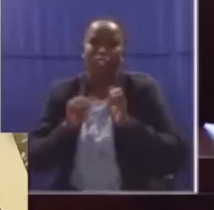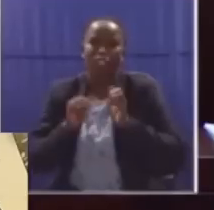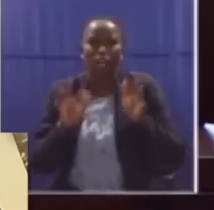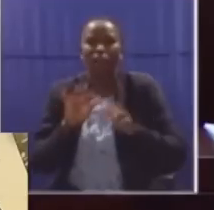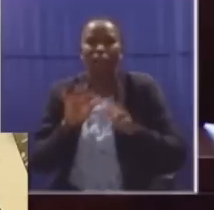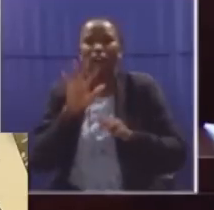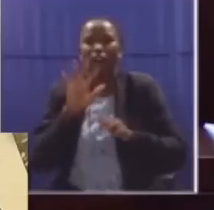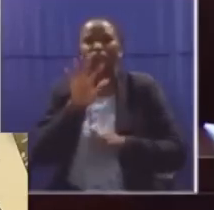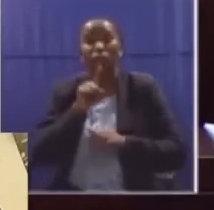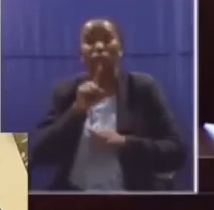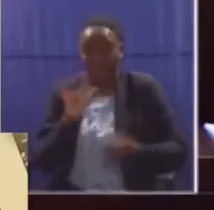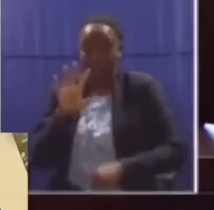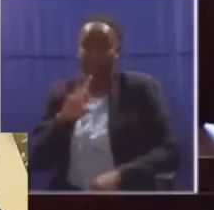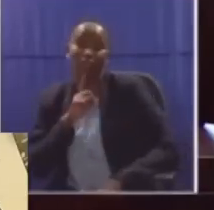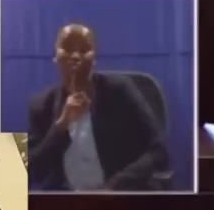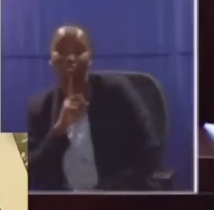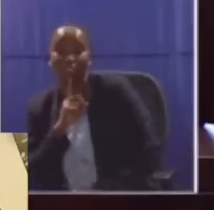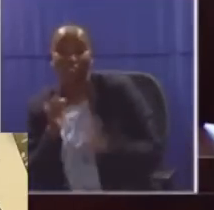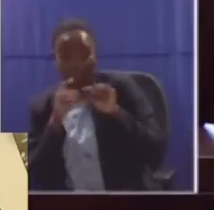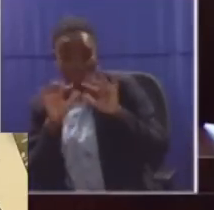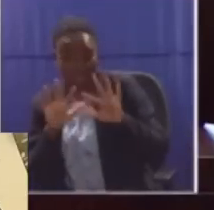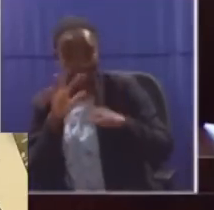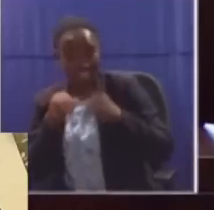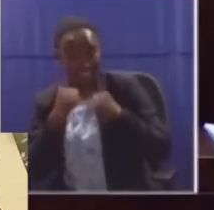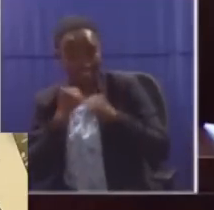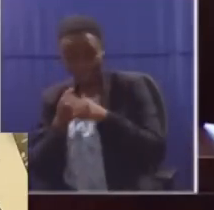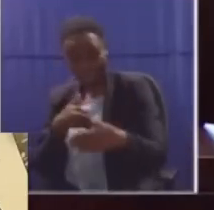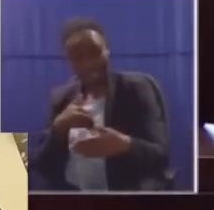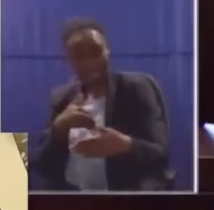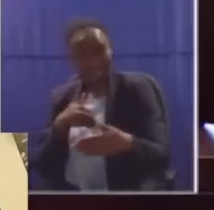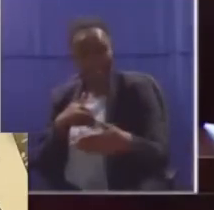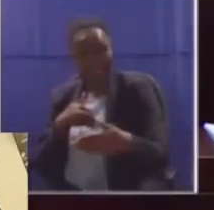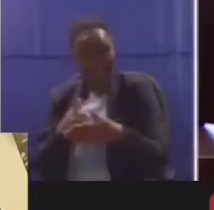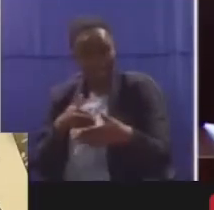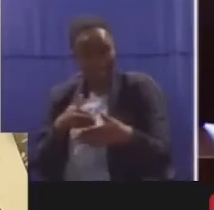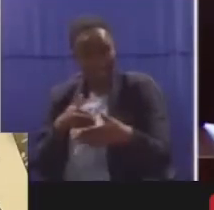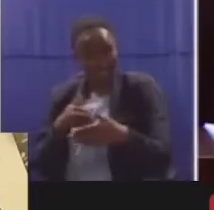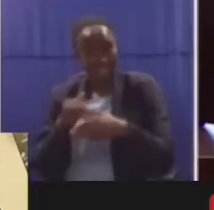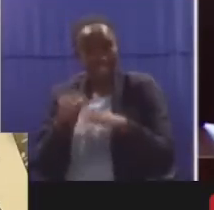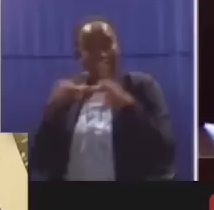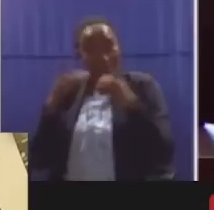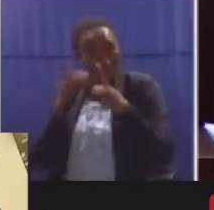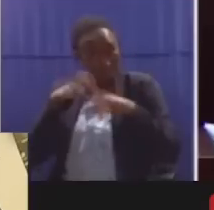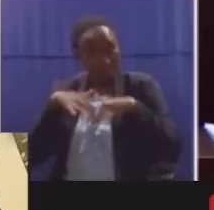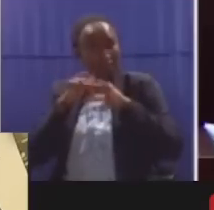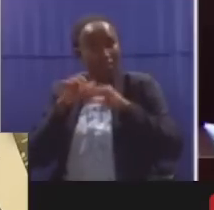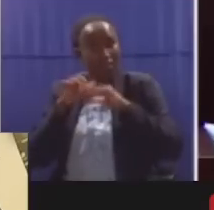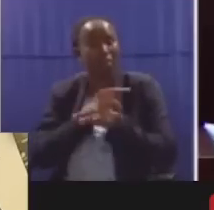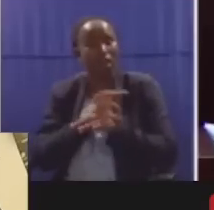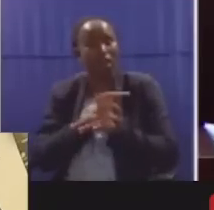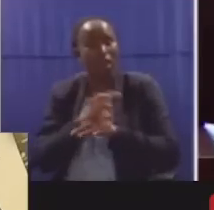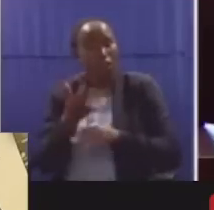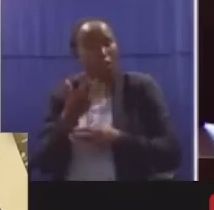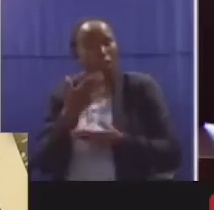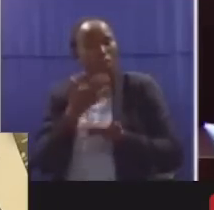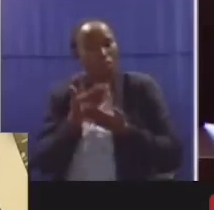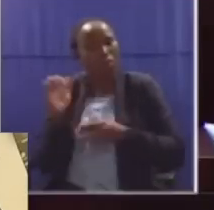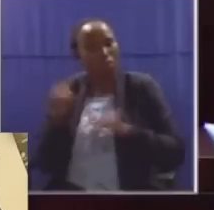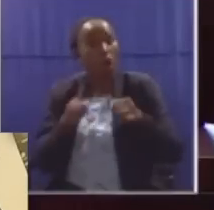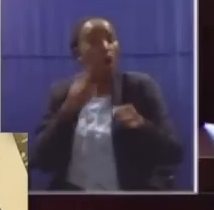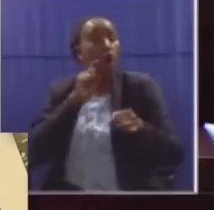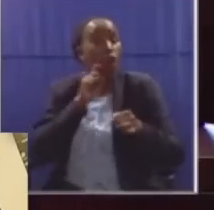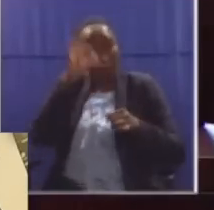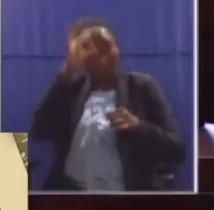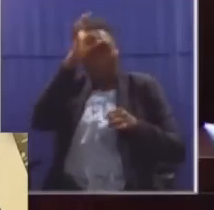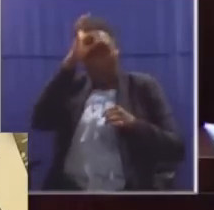less than 5,000 in just 10 years. The department needs to urgently develop that plan, Minister, to recruit retired police officers